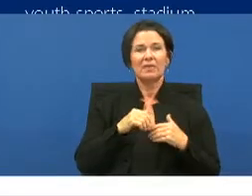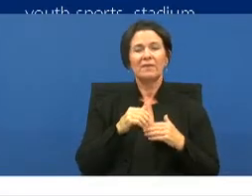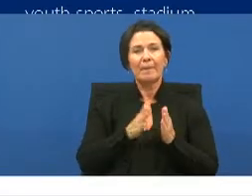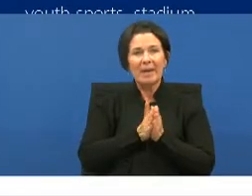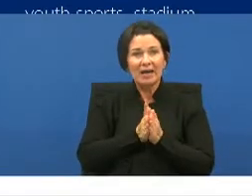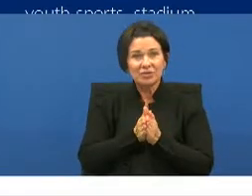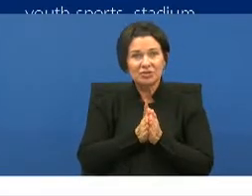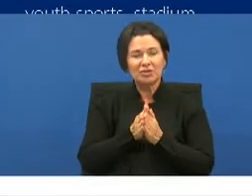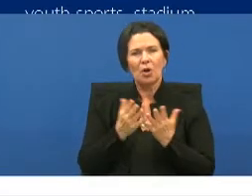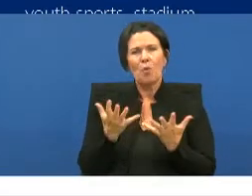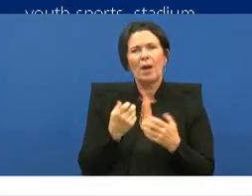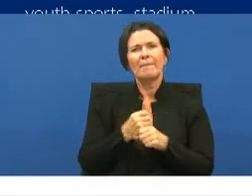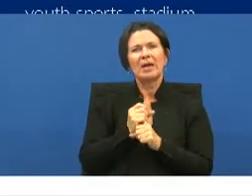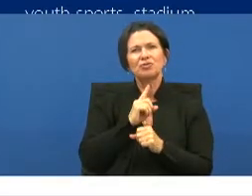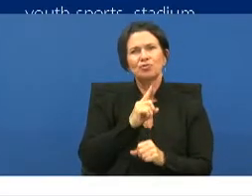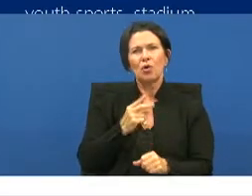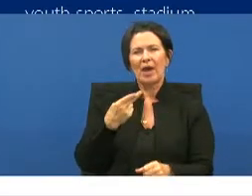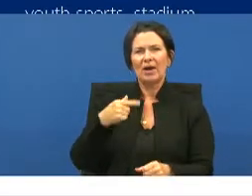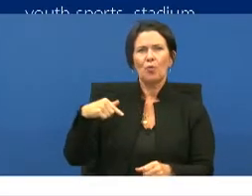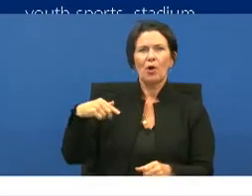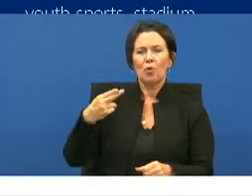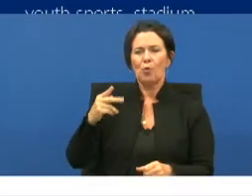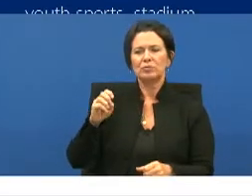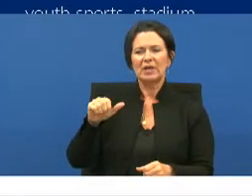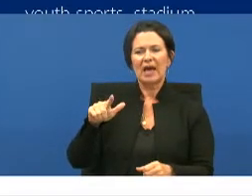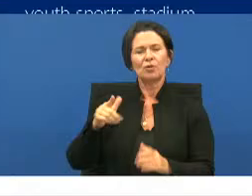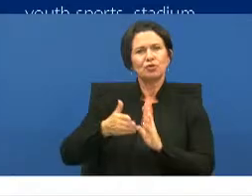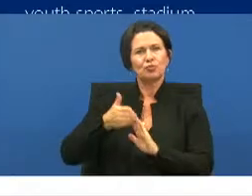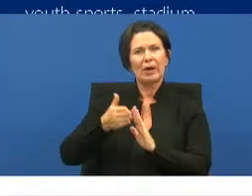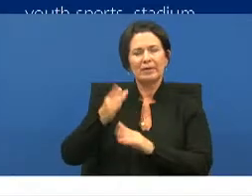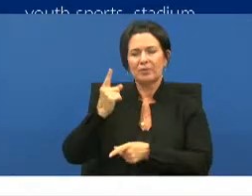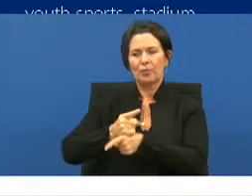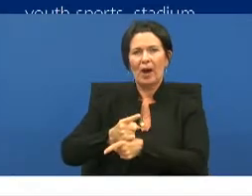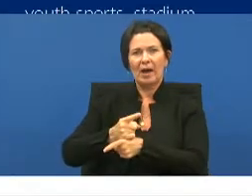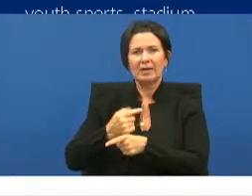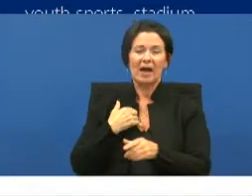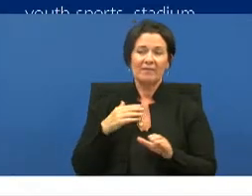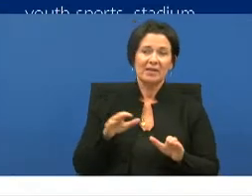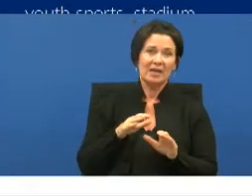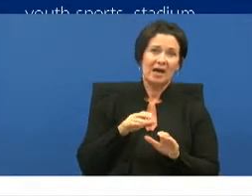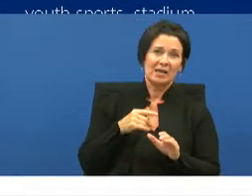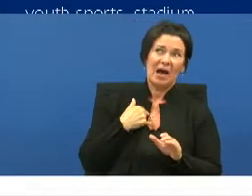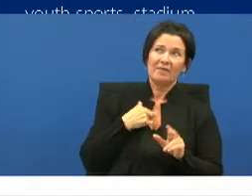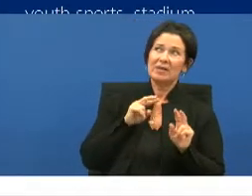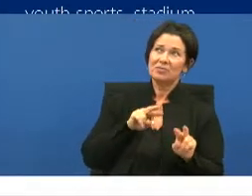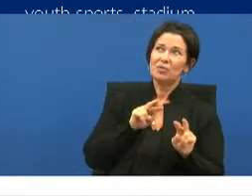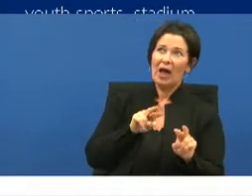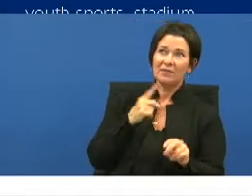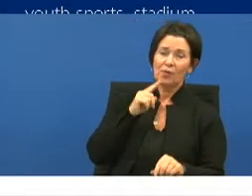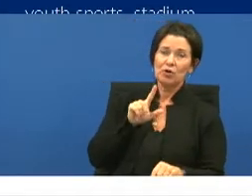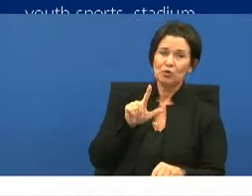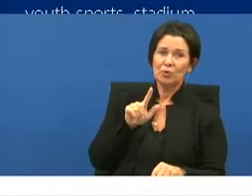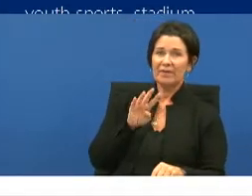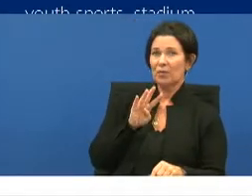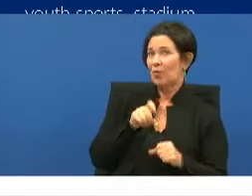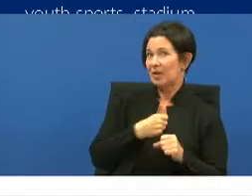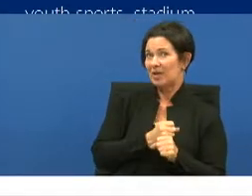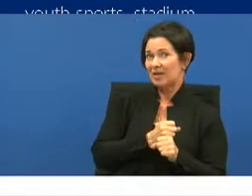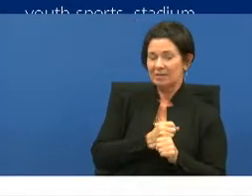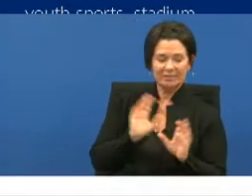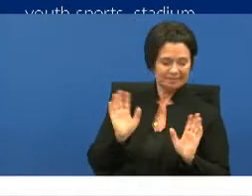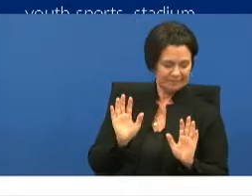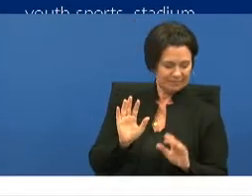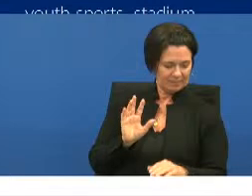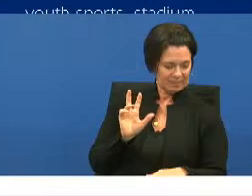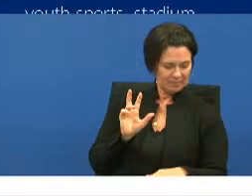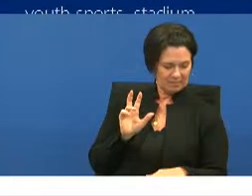those get done right as well. I have been keeping track of these for 30 years since I was 24 years old. So you